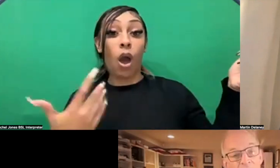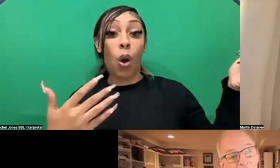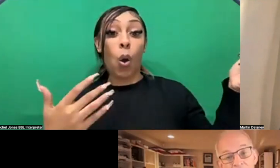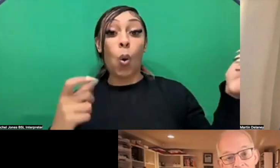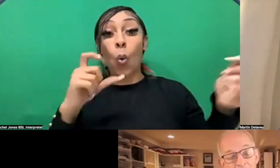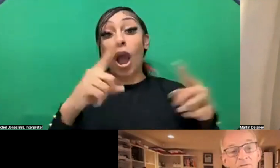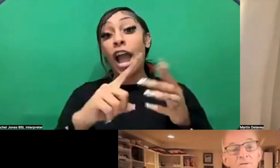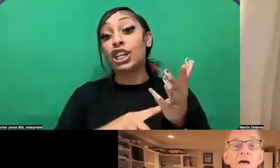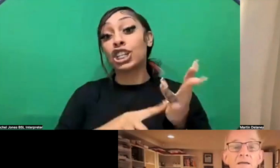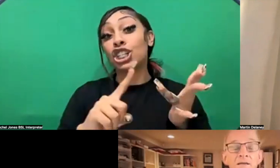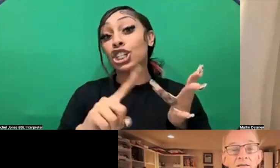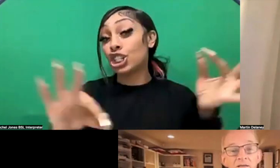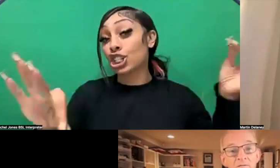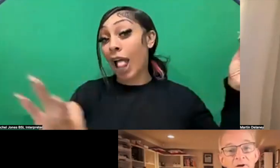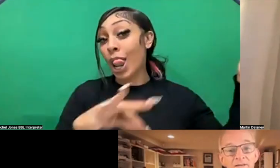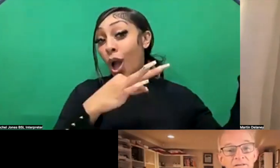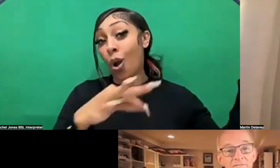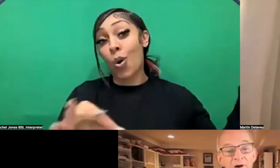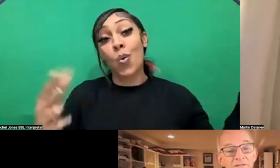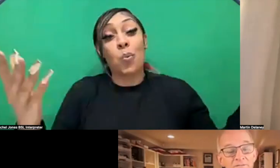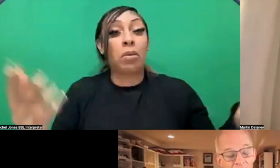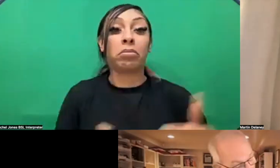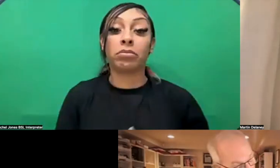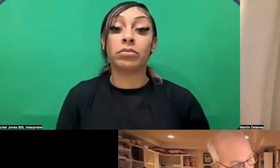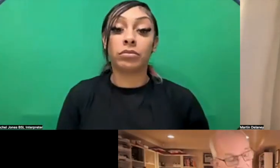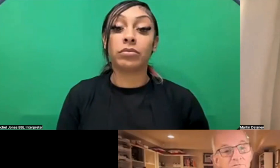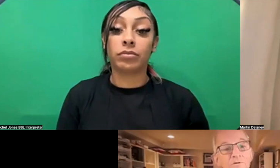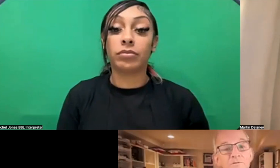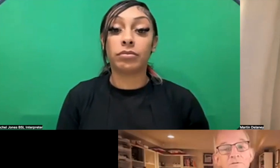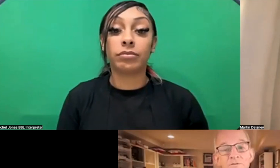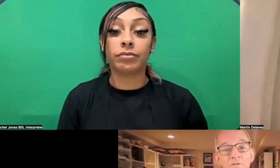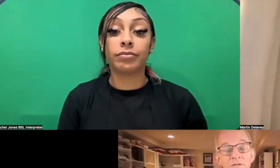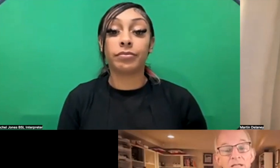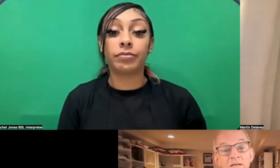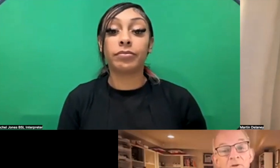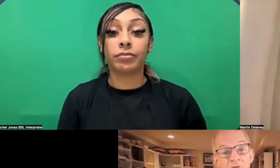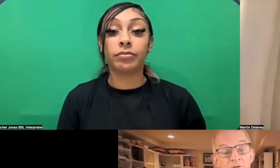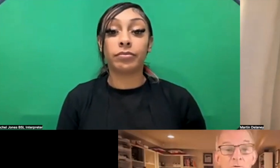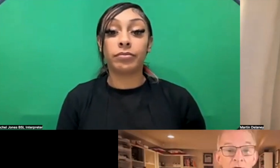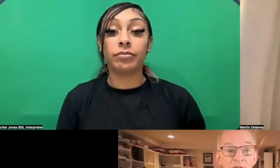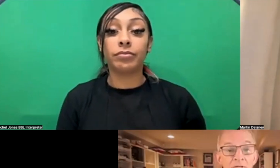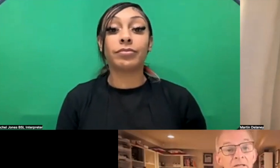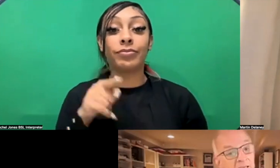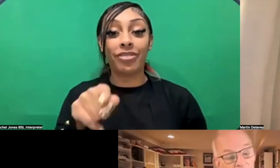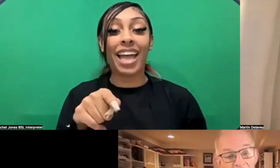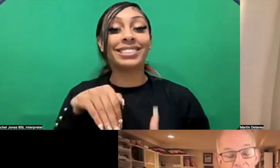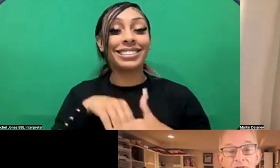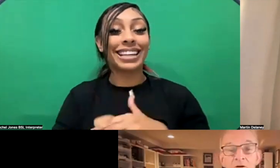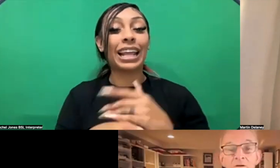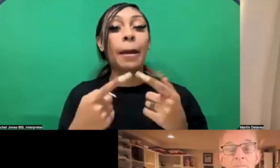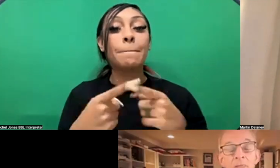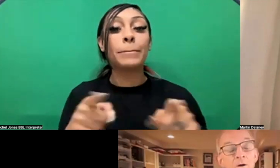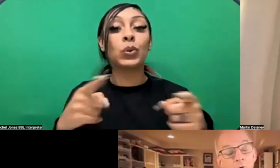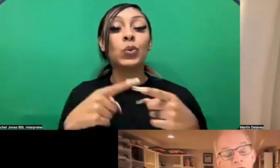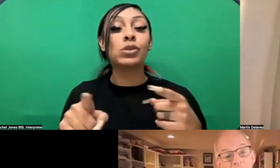You can tune it however you like. But by default, these rows are tuned in musical fourths, like a bass